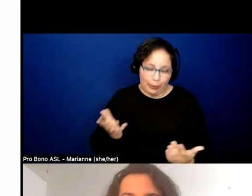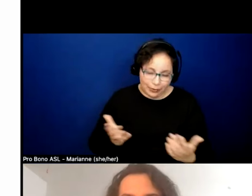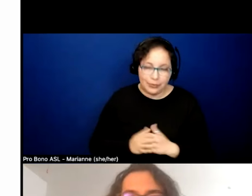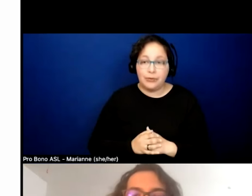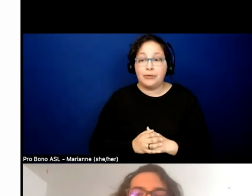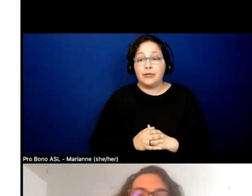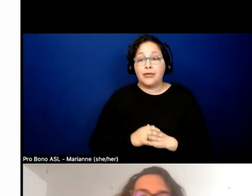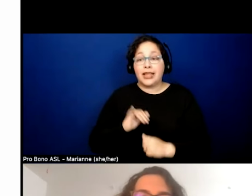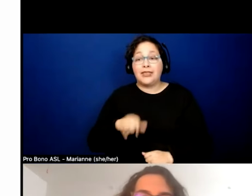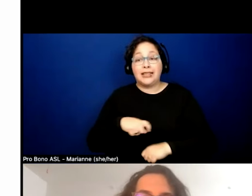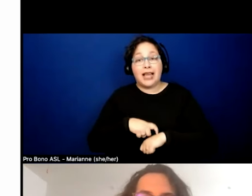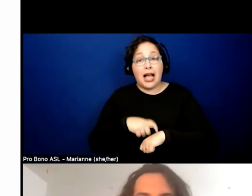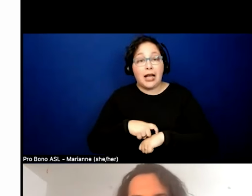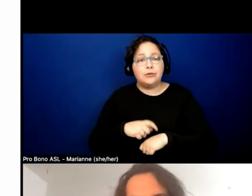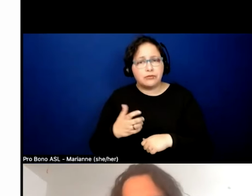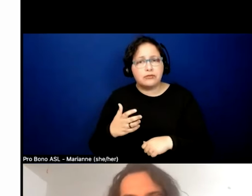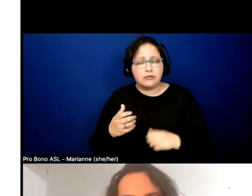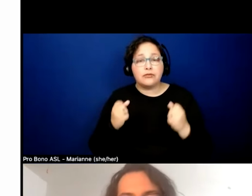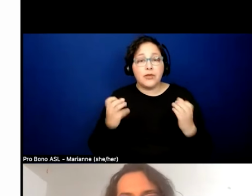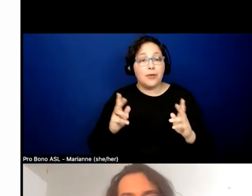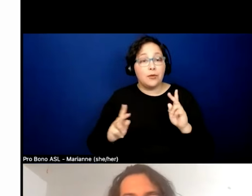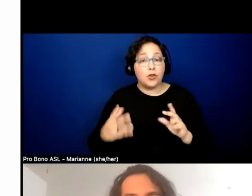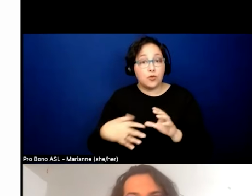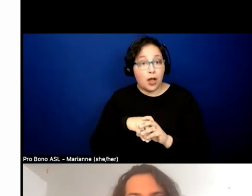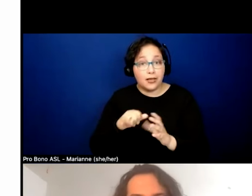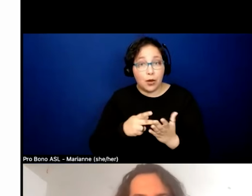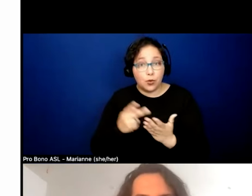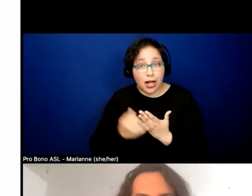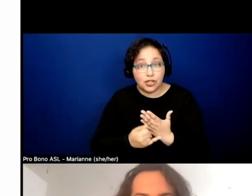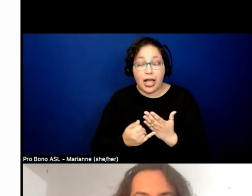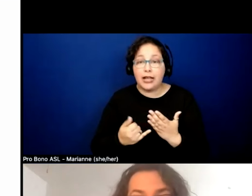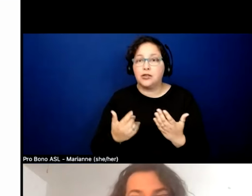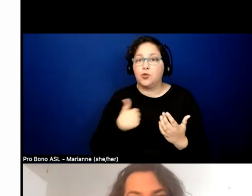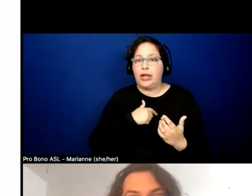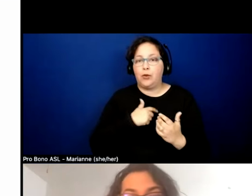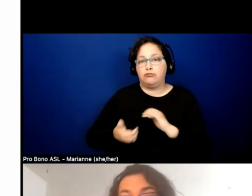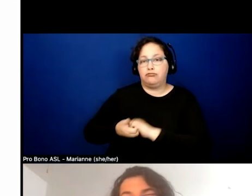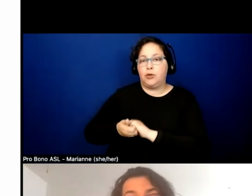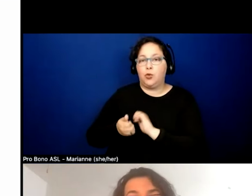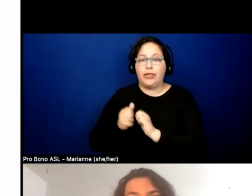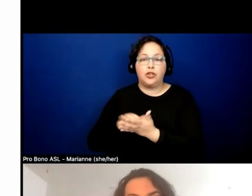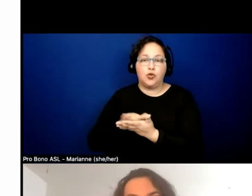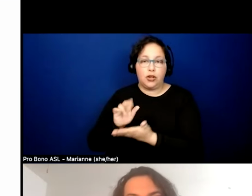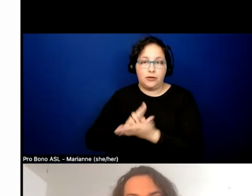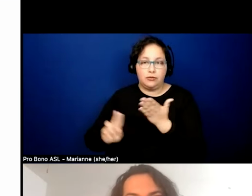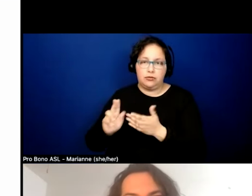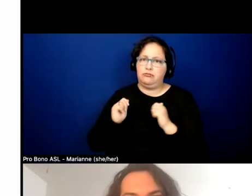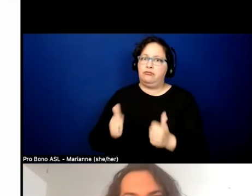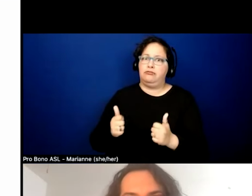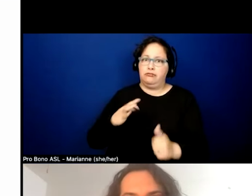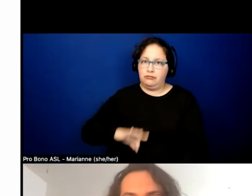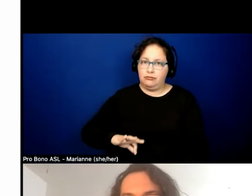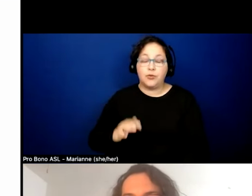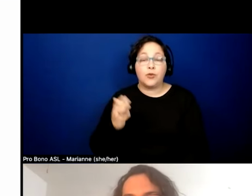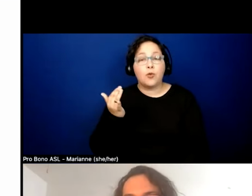At the time, a lot of the people involved in the project, we were affiliated with New York University, and that was very helpful because